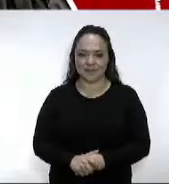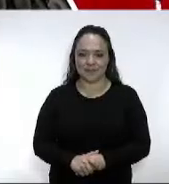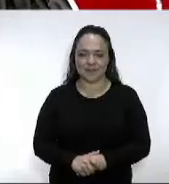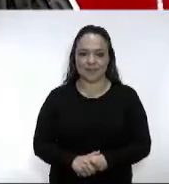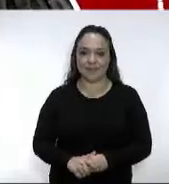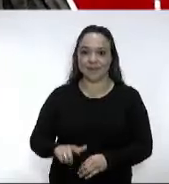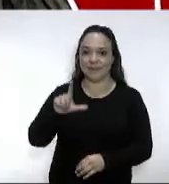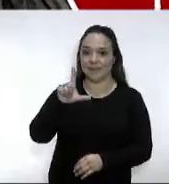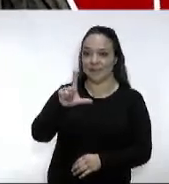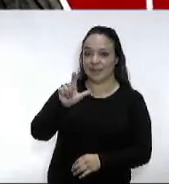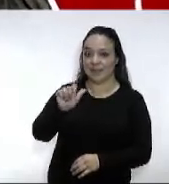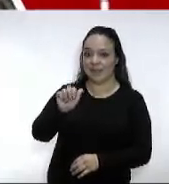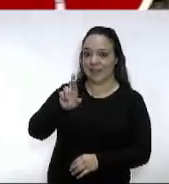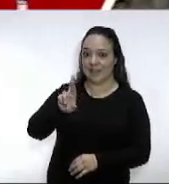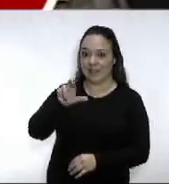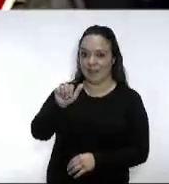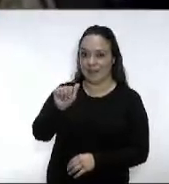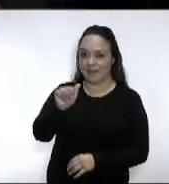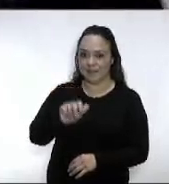Lara Ruppel Falcon.